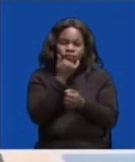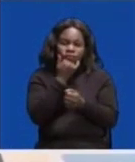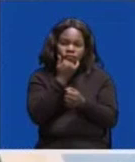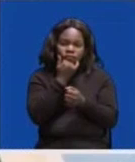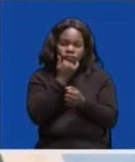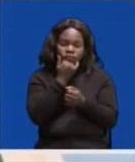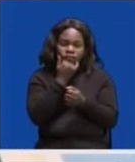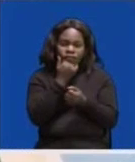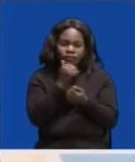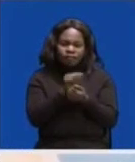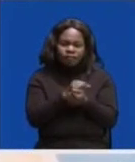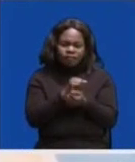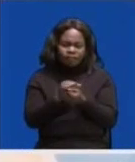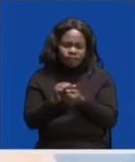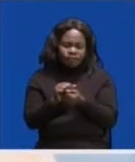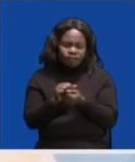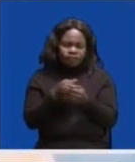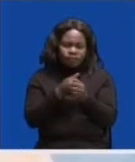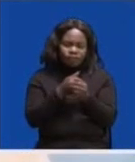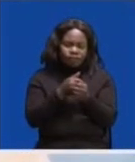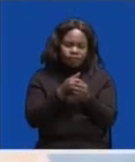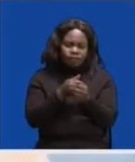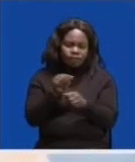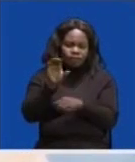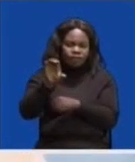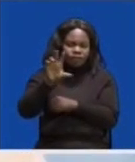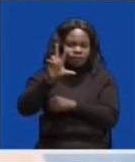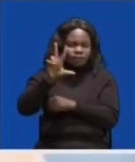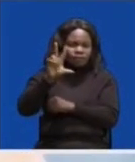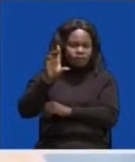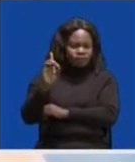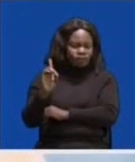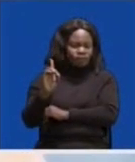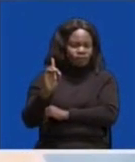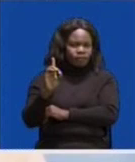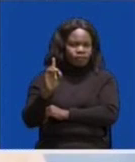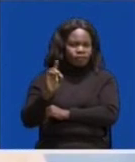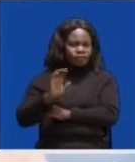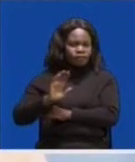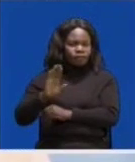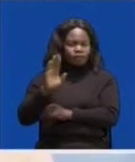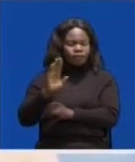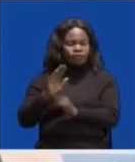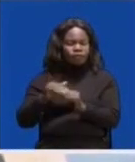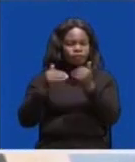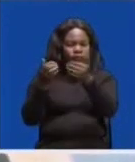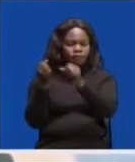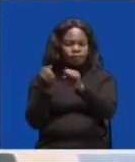espionage, contrary to Section 3D of the State Security Act,